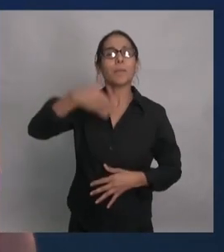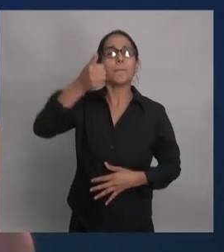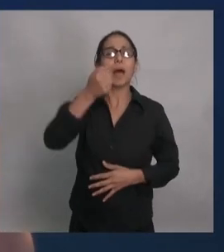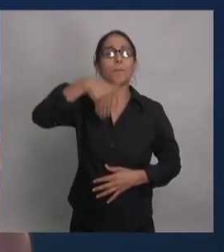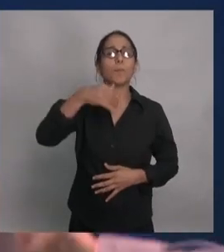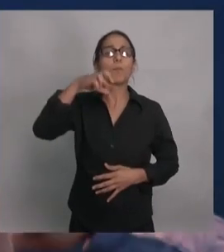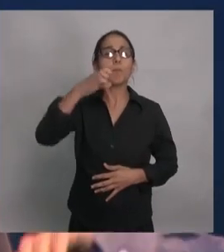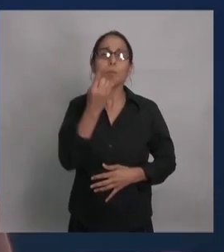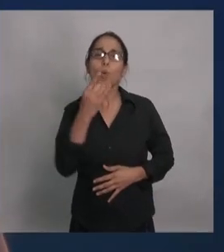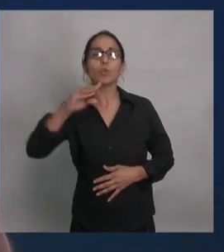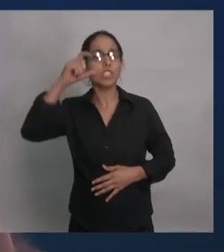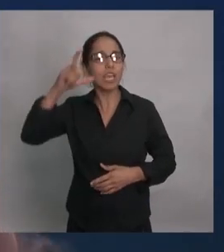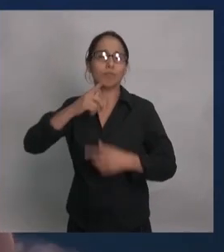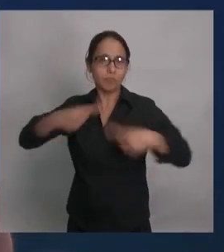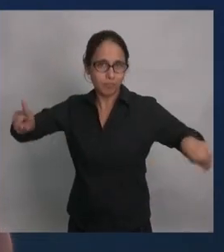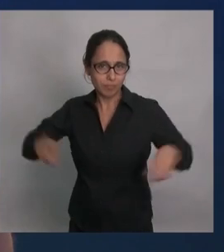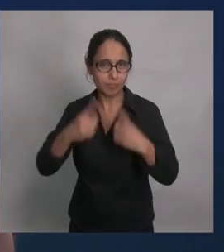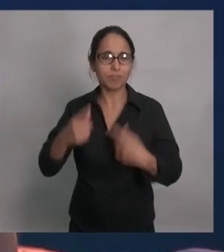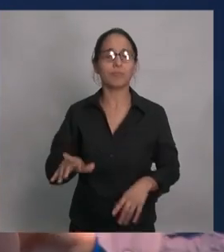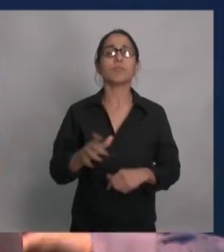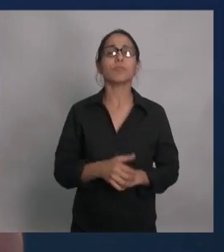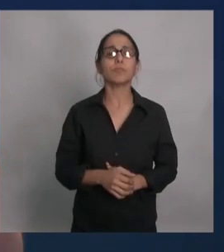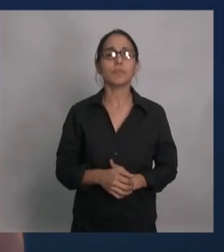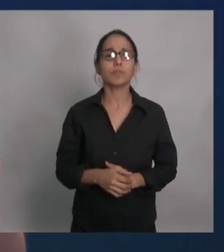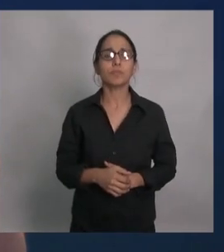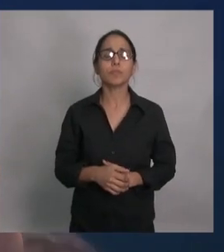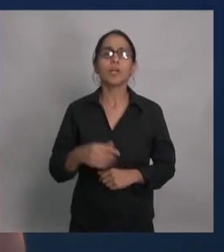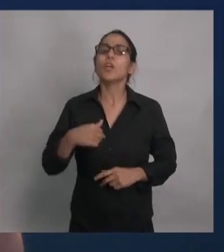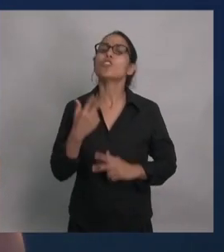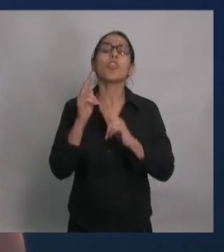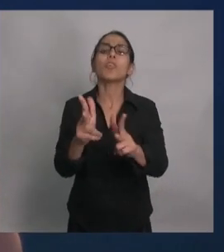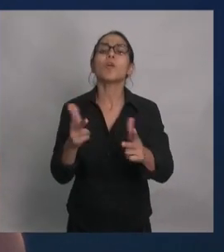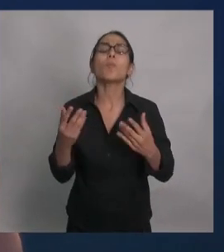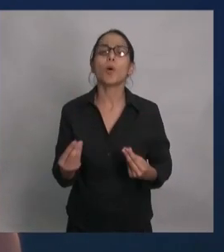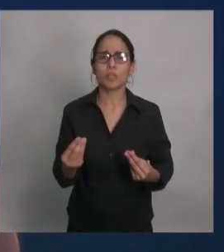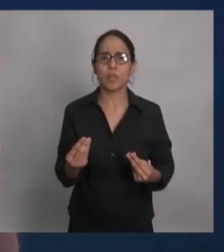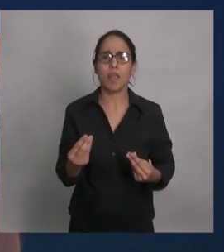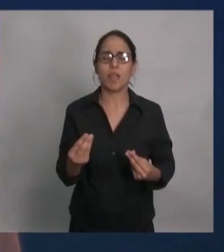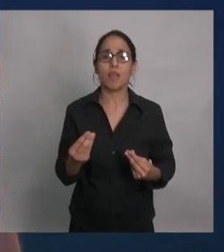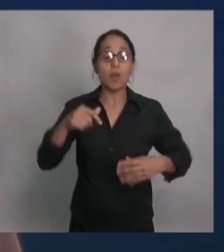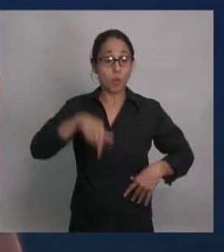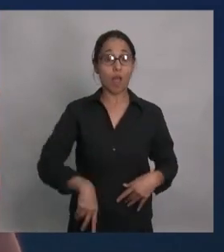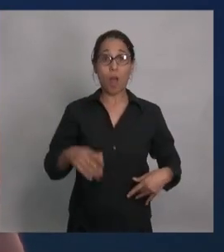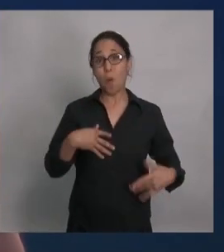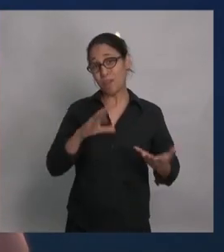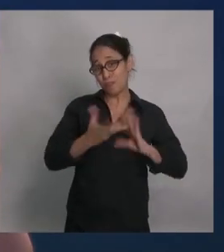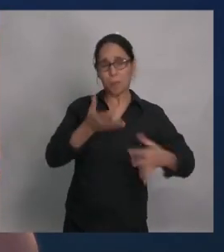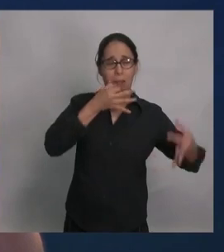I want start by saying that, because you can't be single conversation like this.